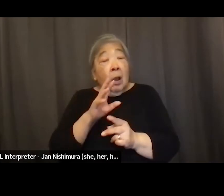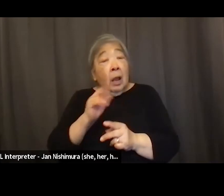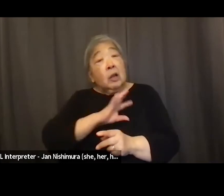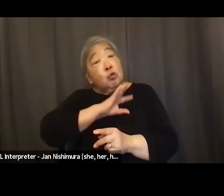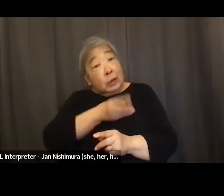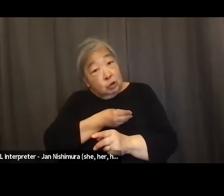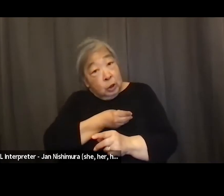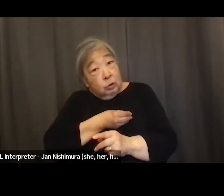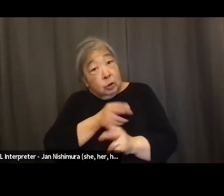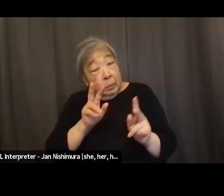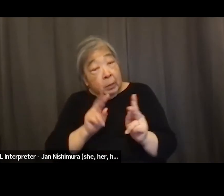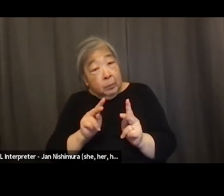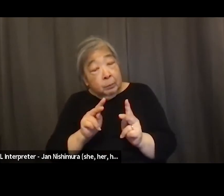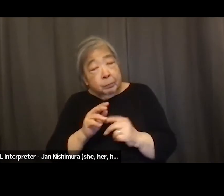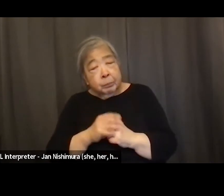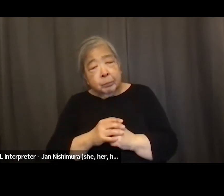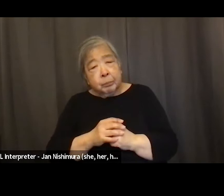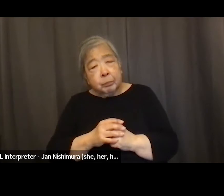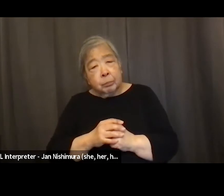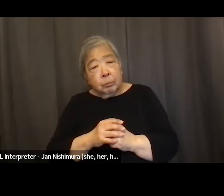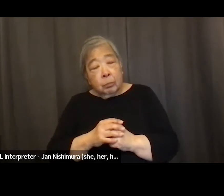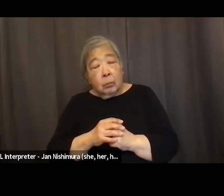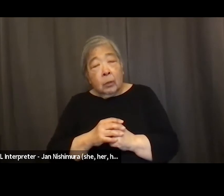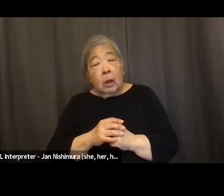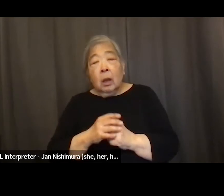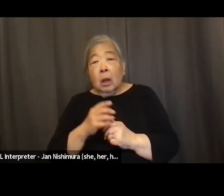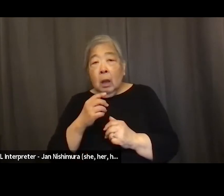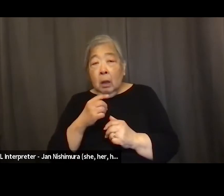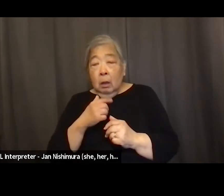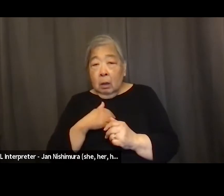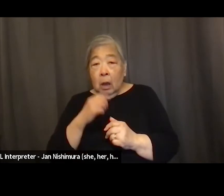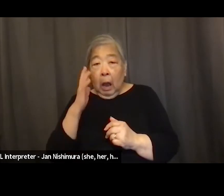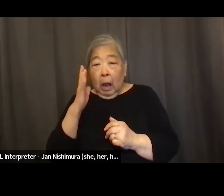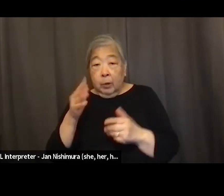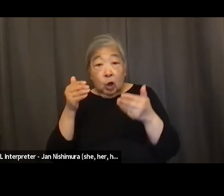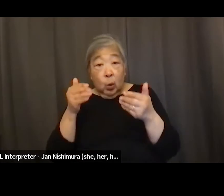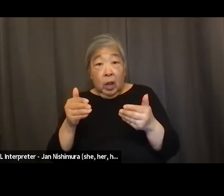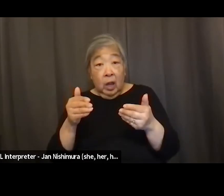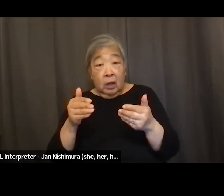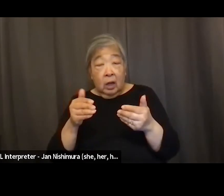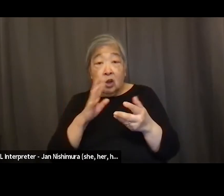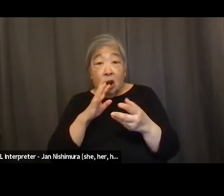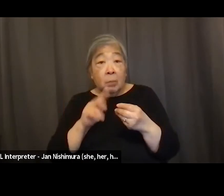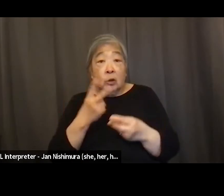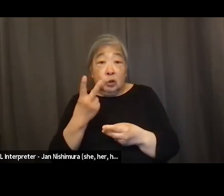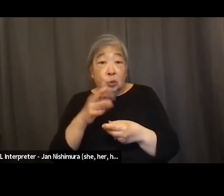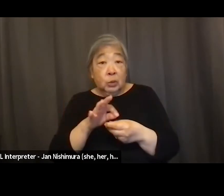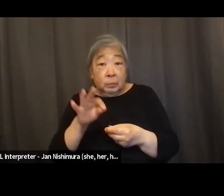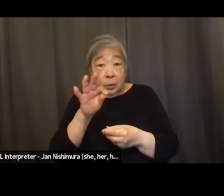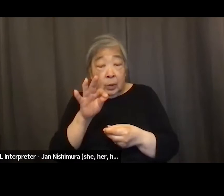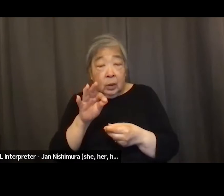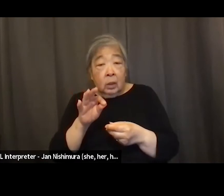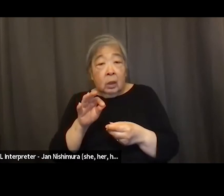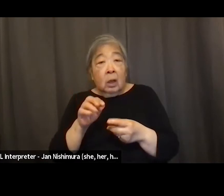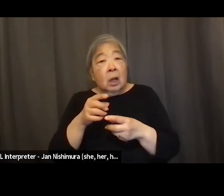transgendered people. And that being said, I'm gonna actually go ahead and just jump into Two-Spirit, being that it is